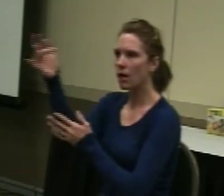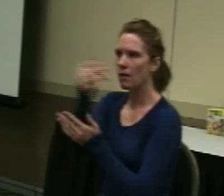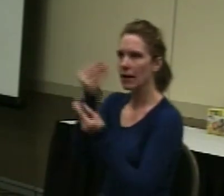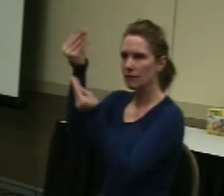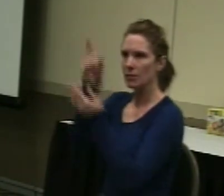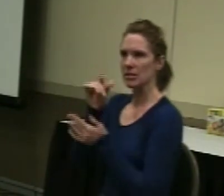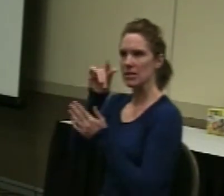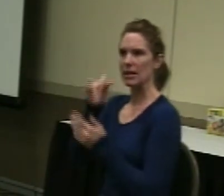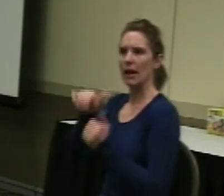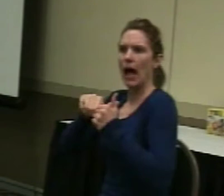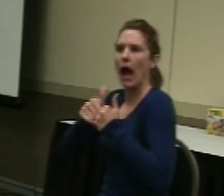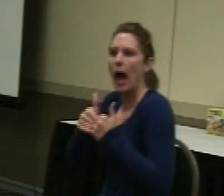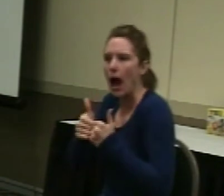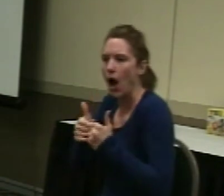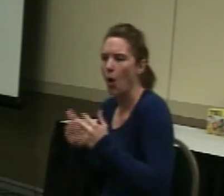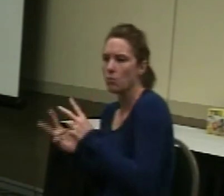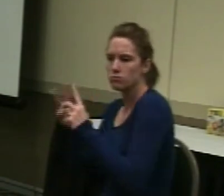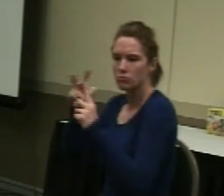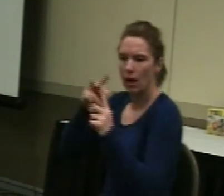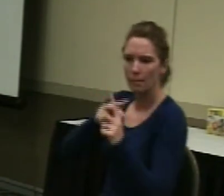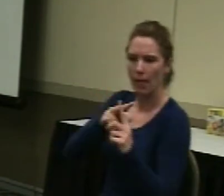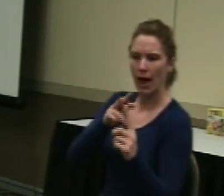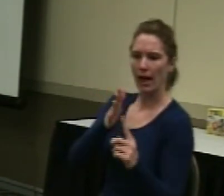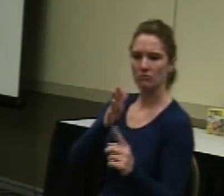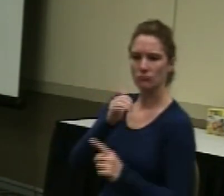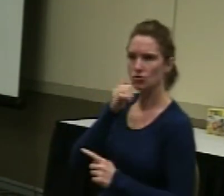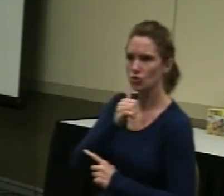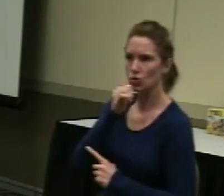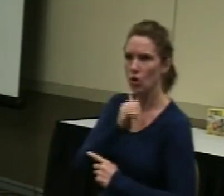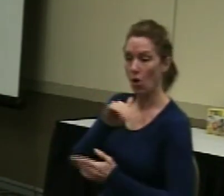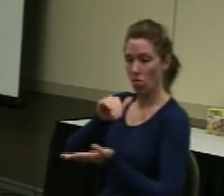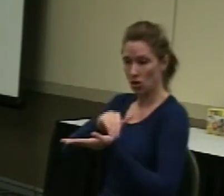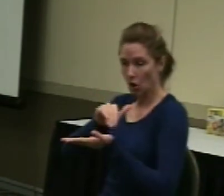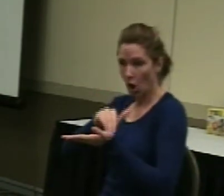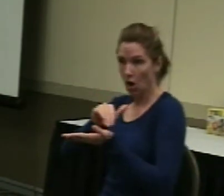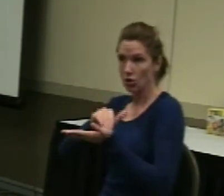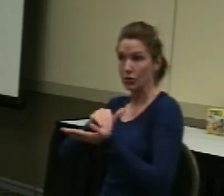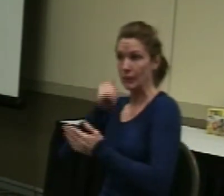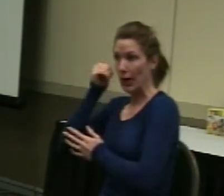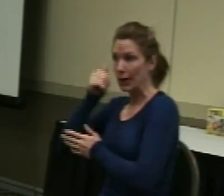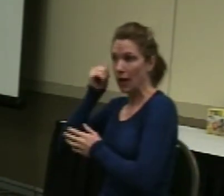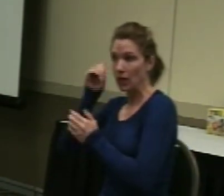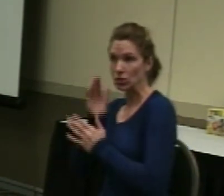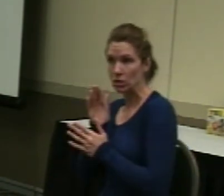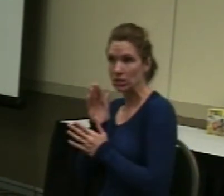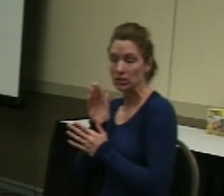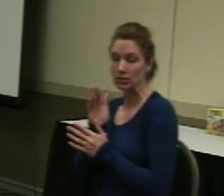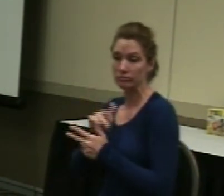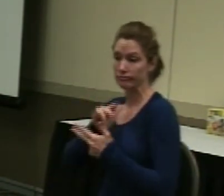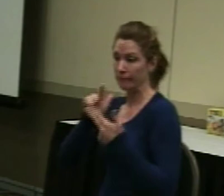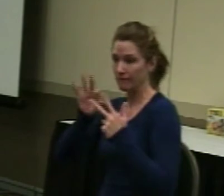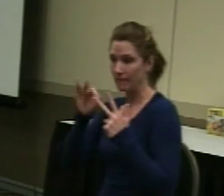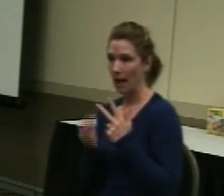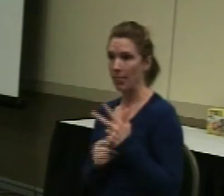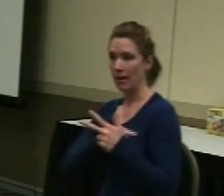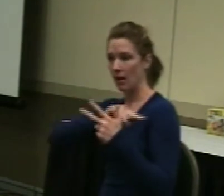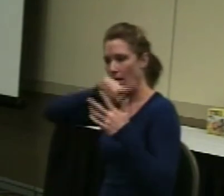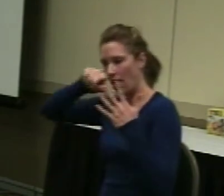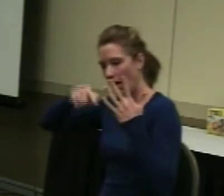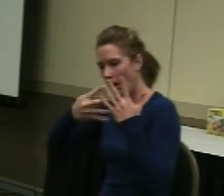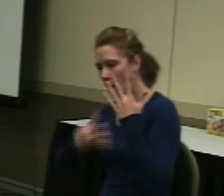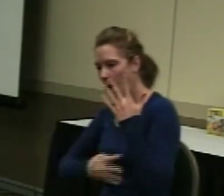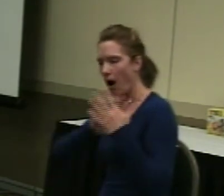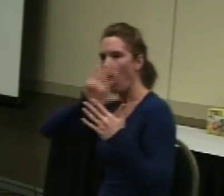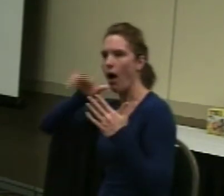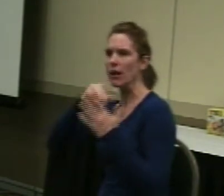varied sources that indeed are available to me? The doctors, the audiologists, the family,